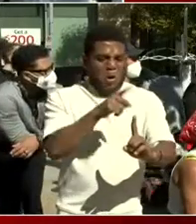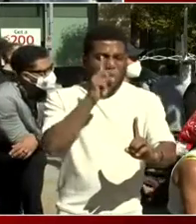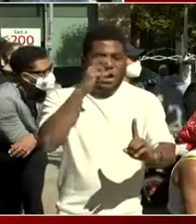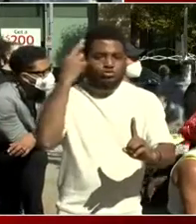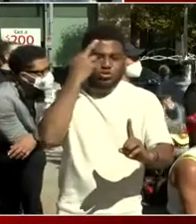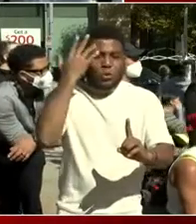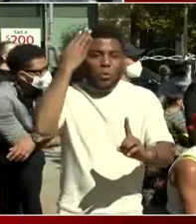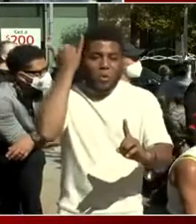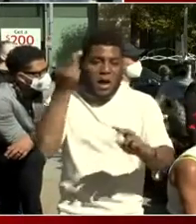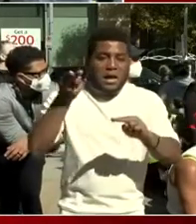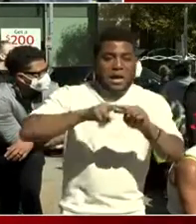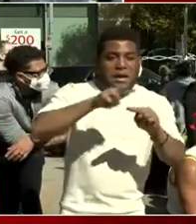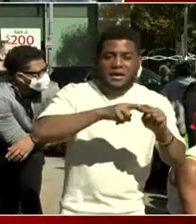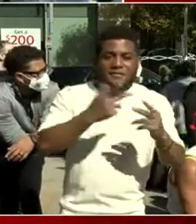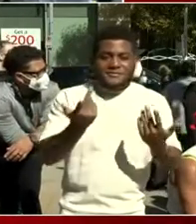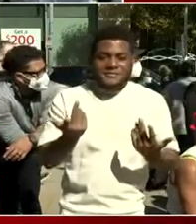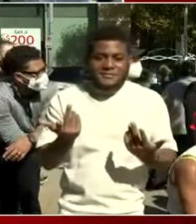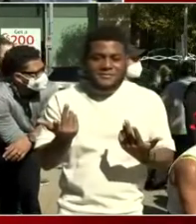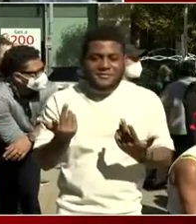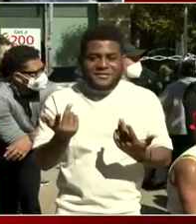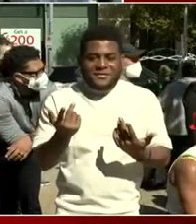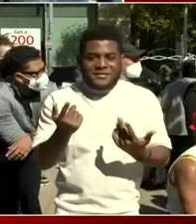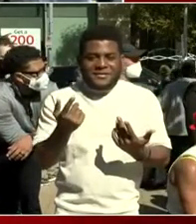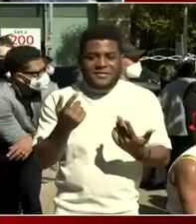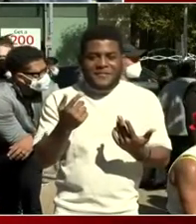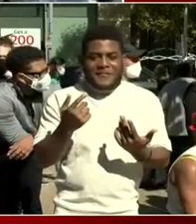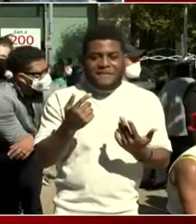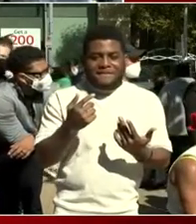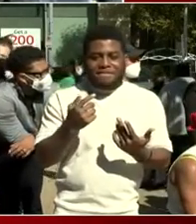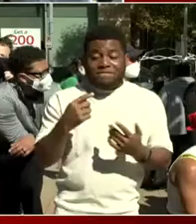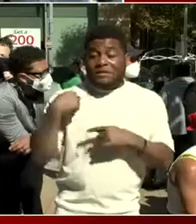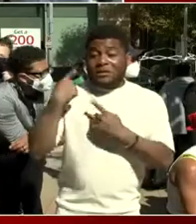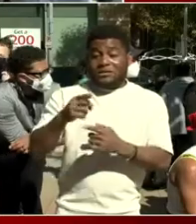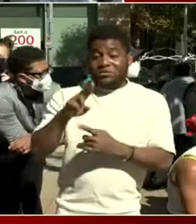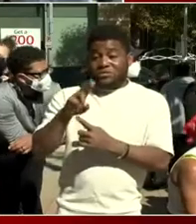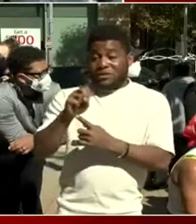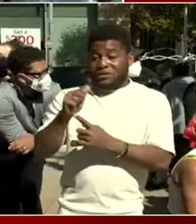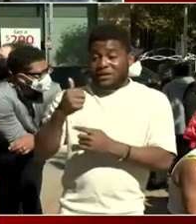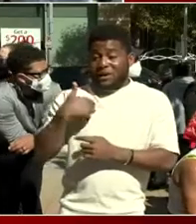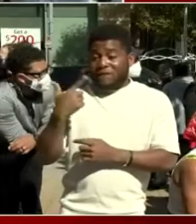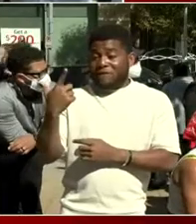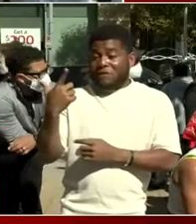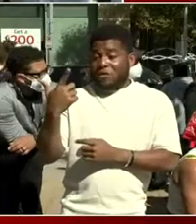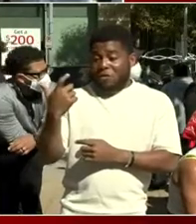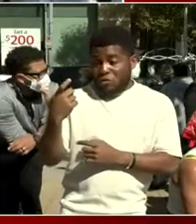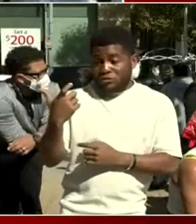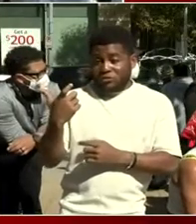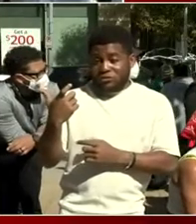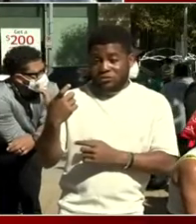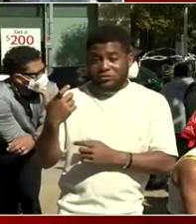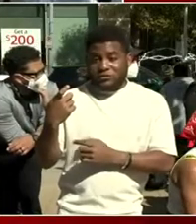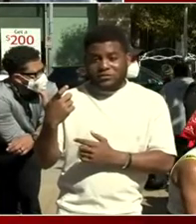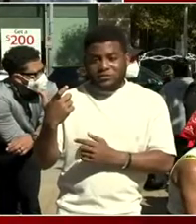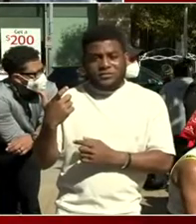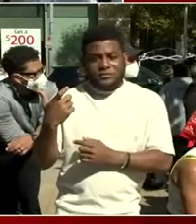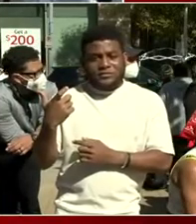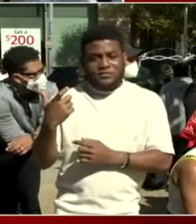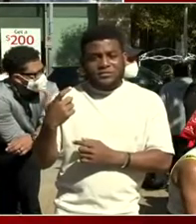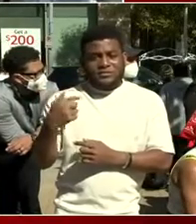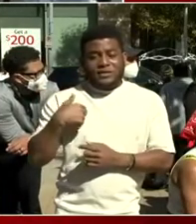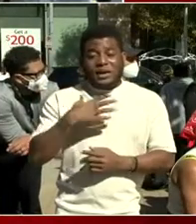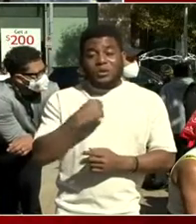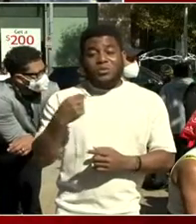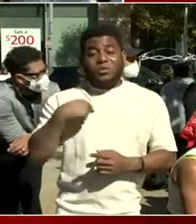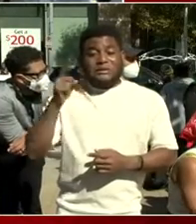common theme across the country, guns, that's a common theme. The other common theme is accountability or lack thereof. That's a common